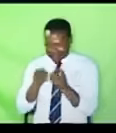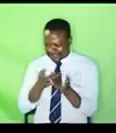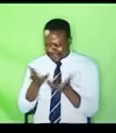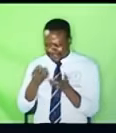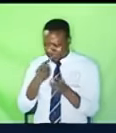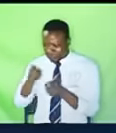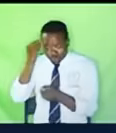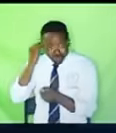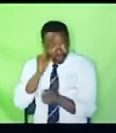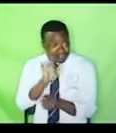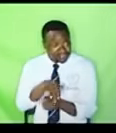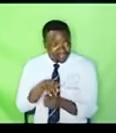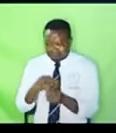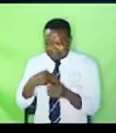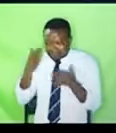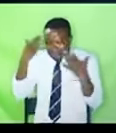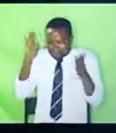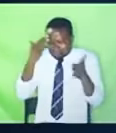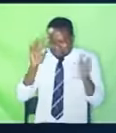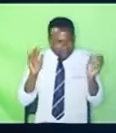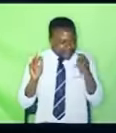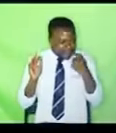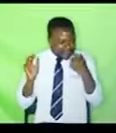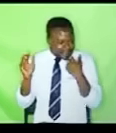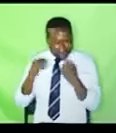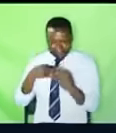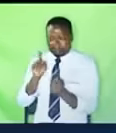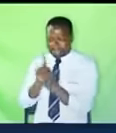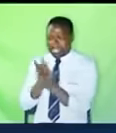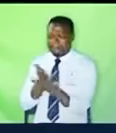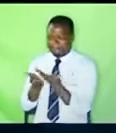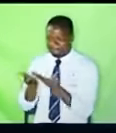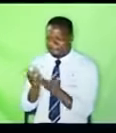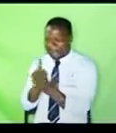before? No, I don't know her. But I saw her this morning.